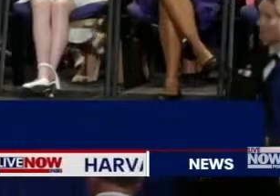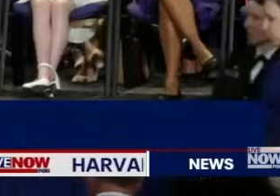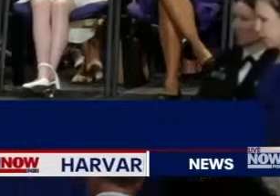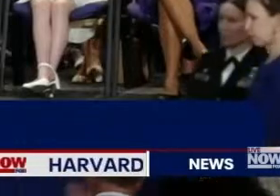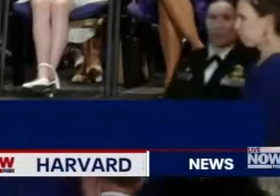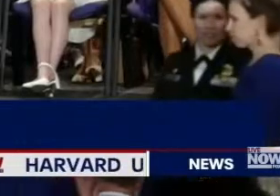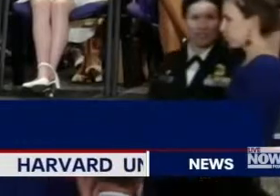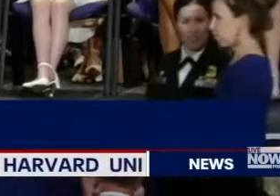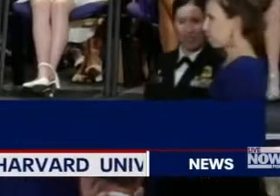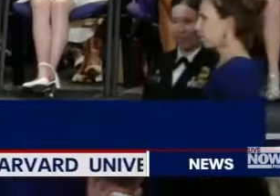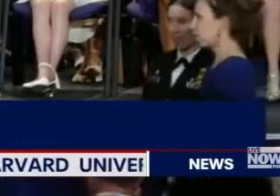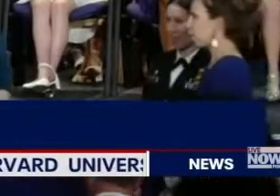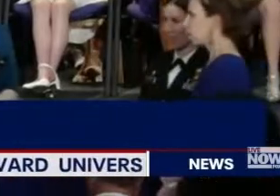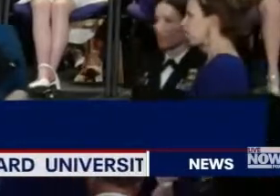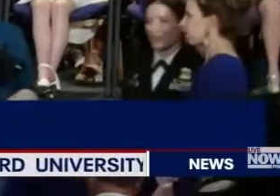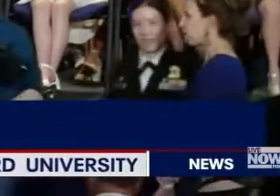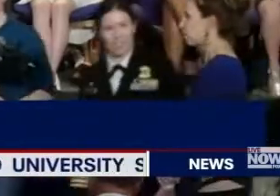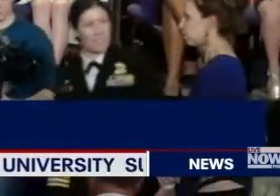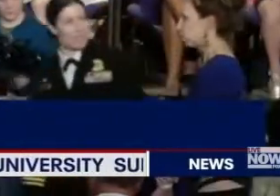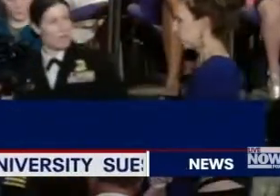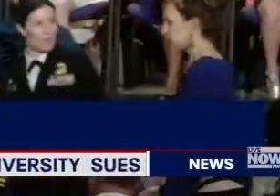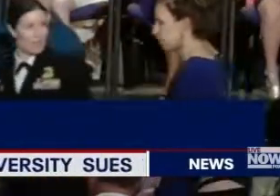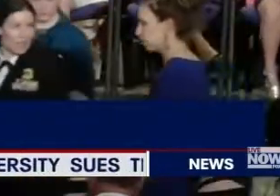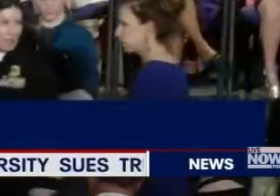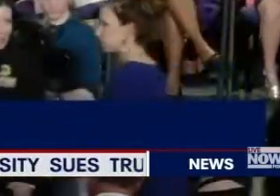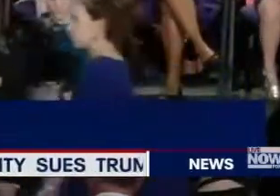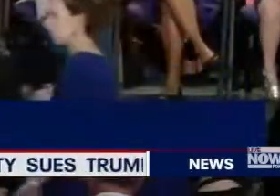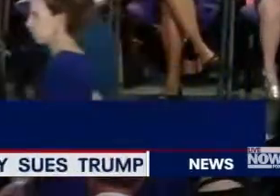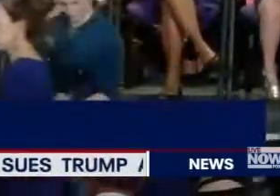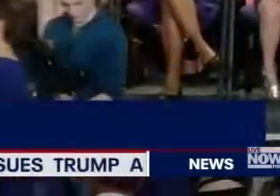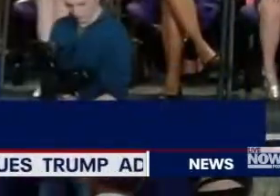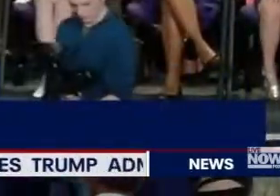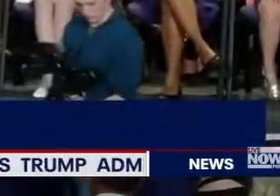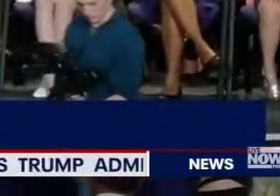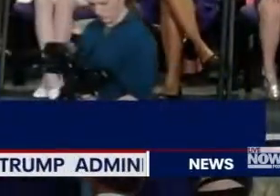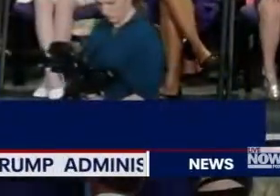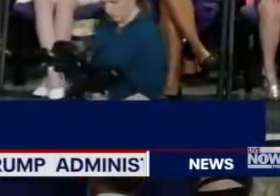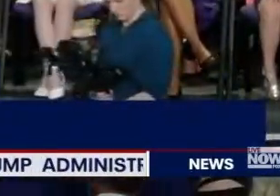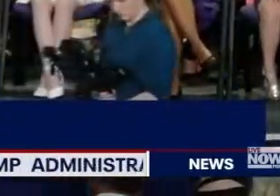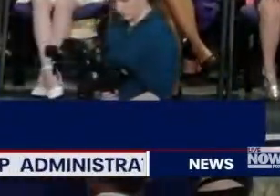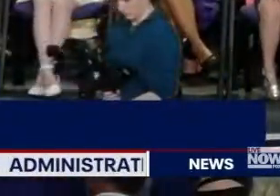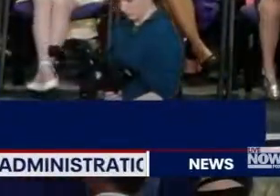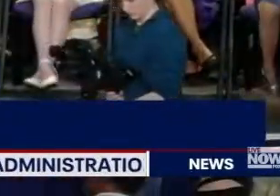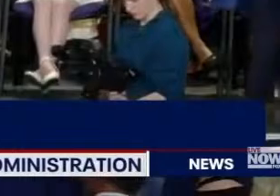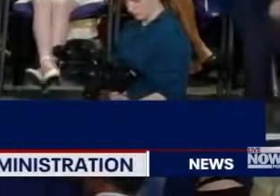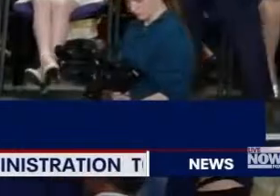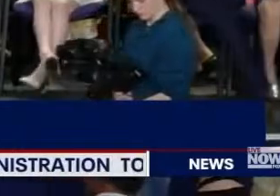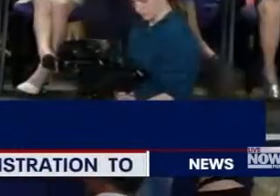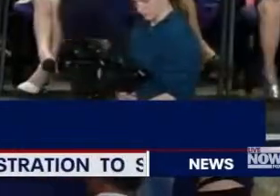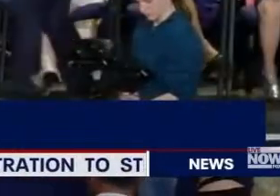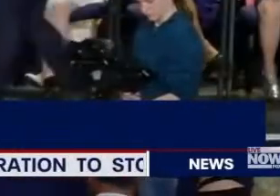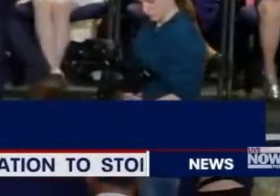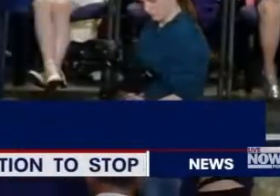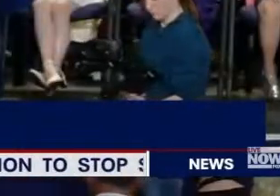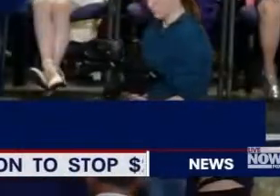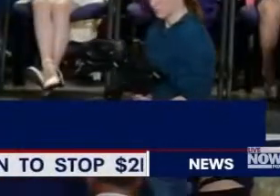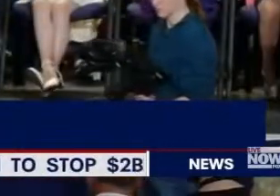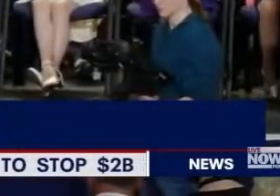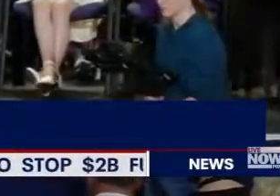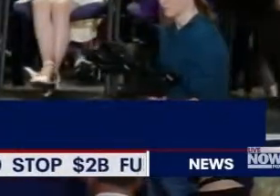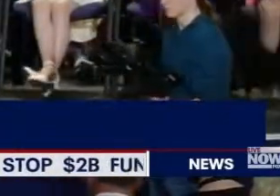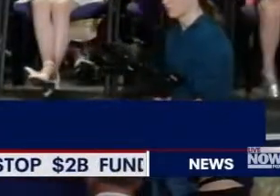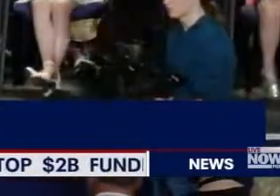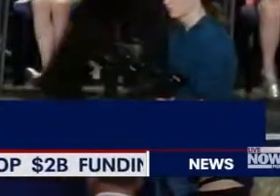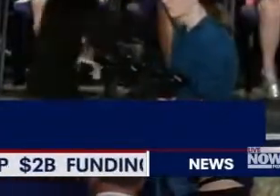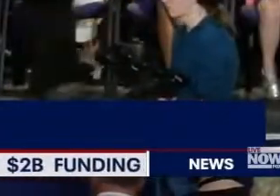McCary, will announce the FDA's intent to phase out the use of petroleum-based synthetic